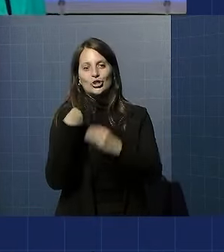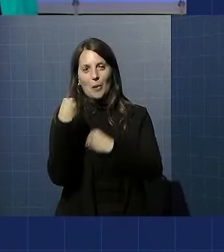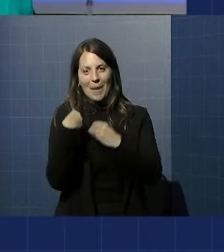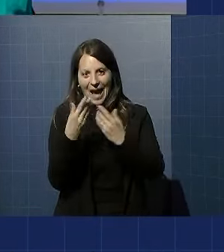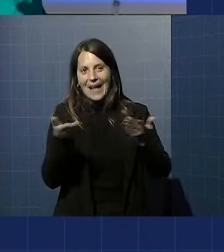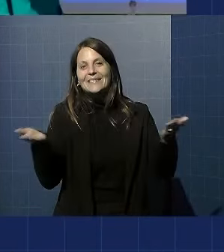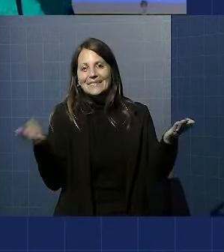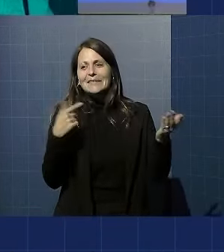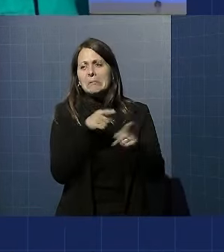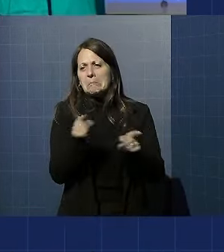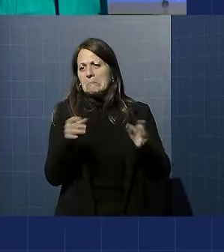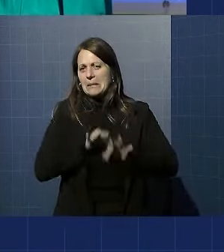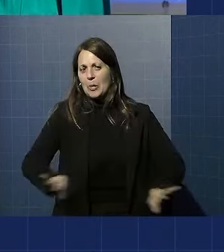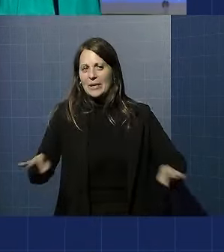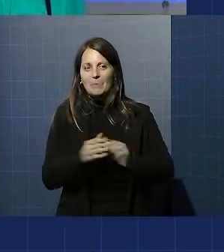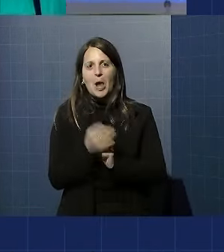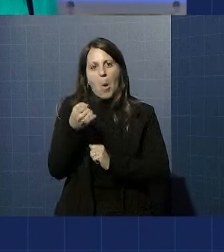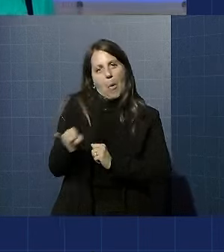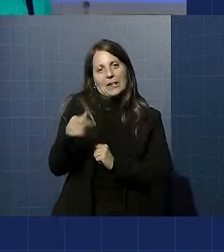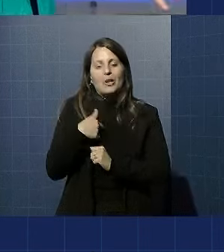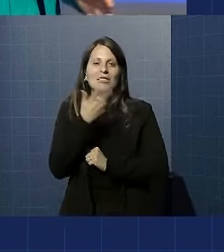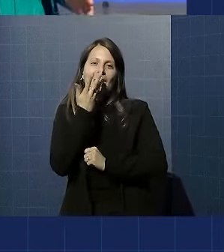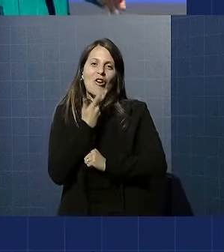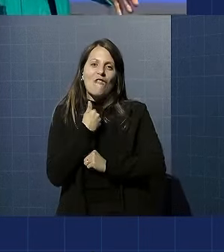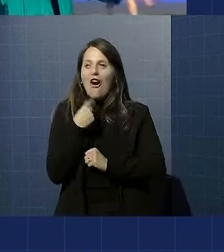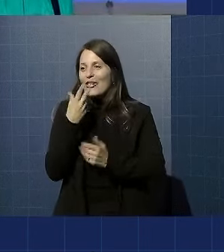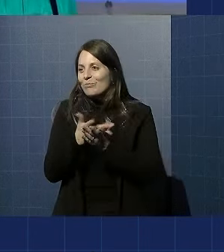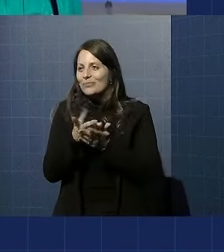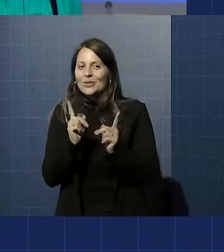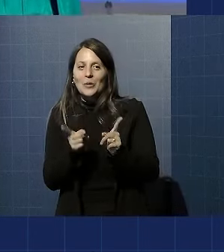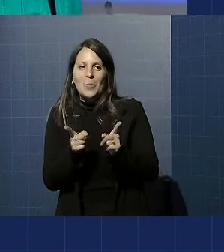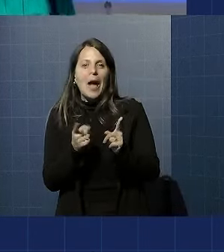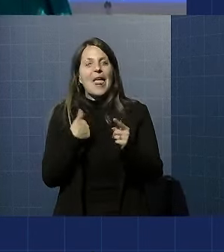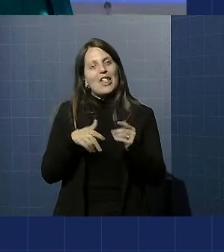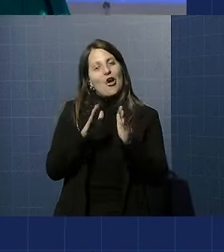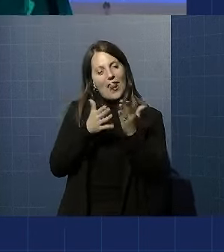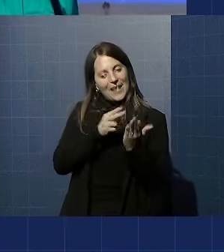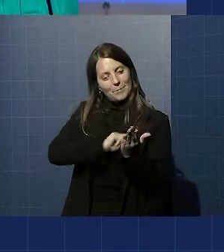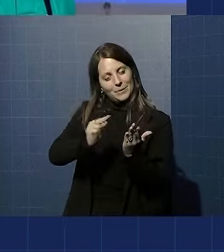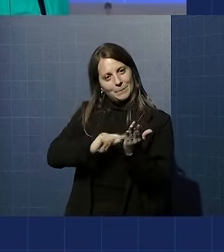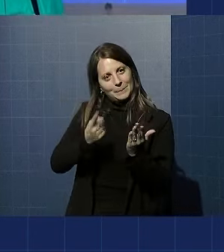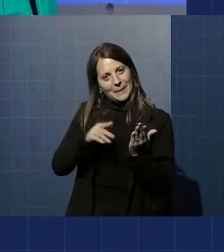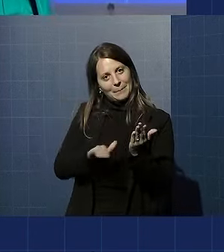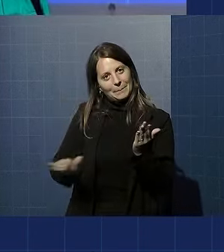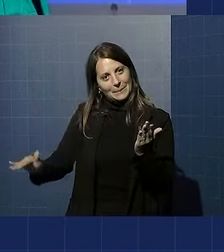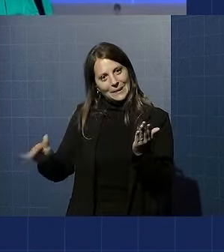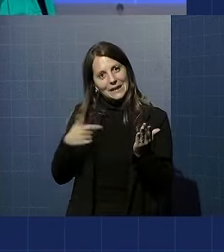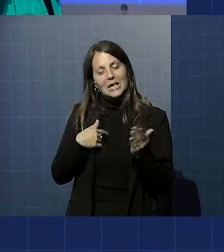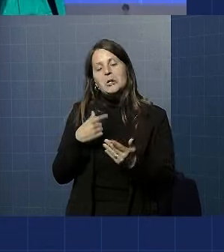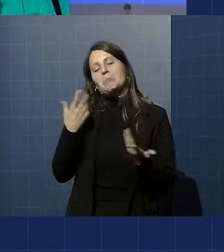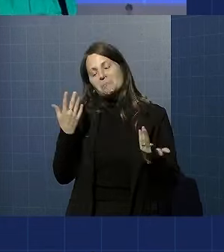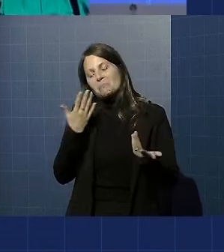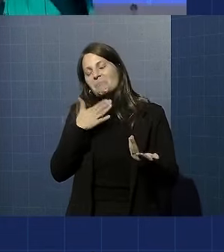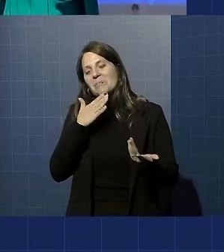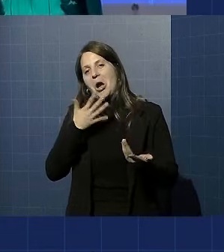for kids. And I had the privilege of having my last book translated in Italian. So if somebody has an interest in science, there's also a chapter on